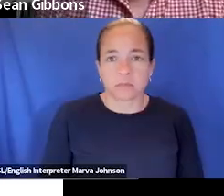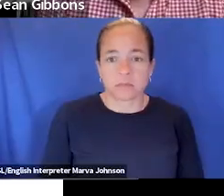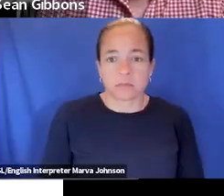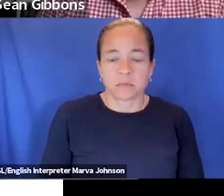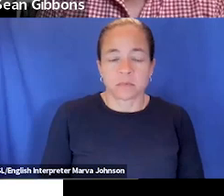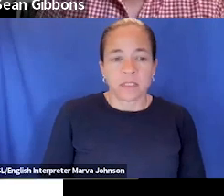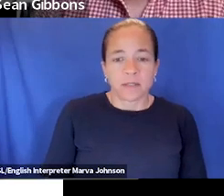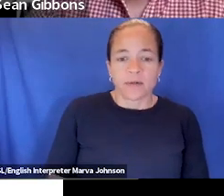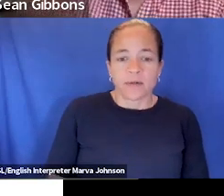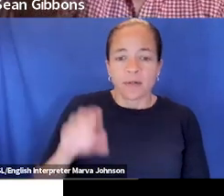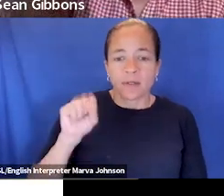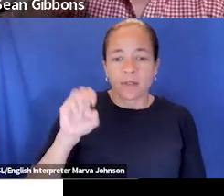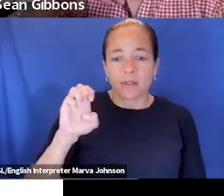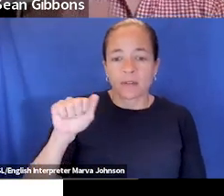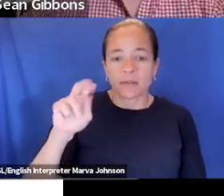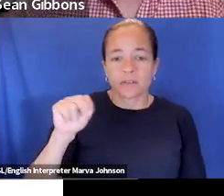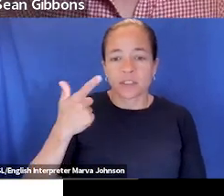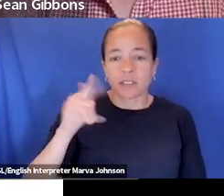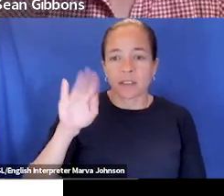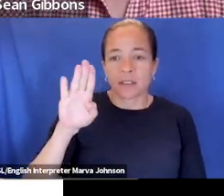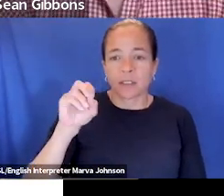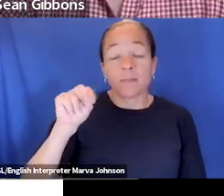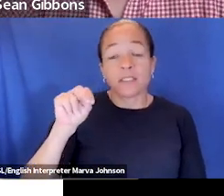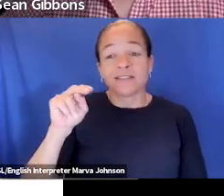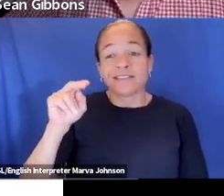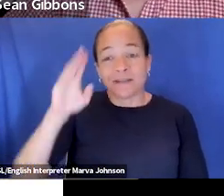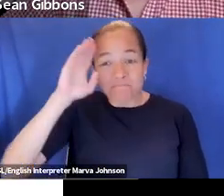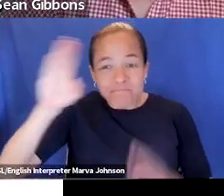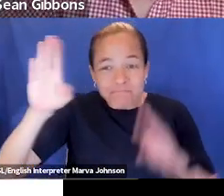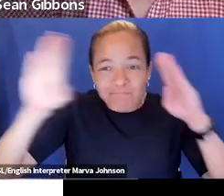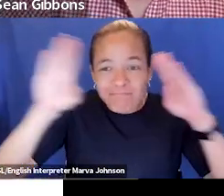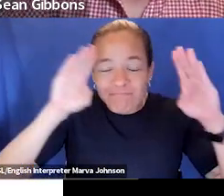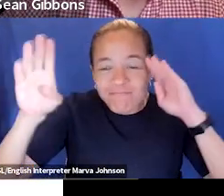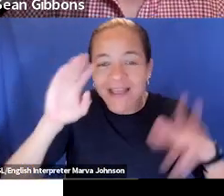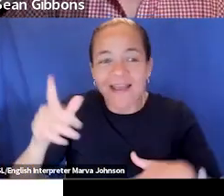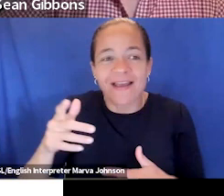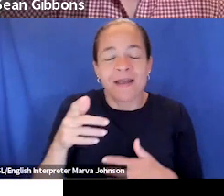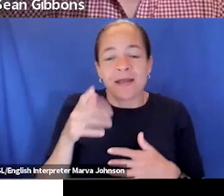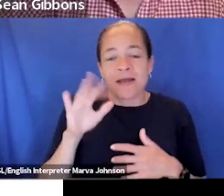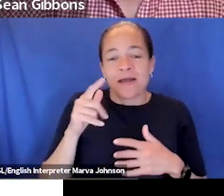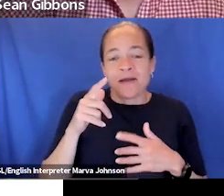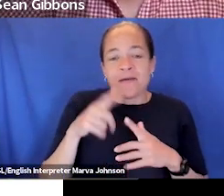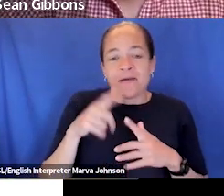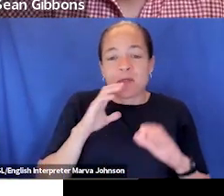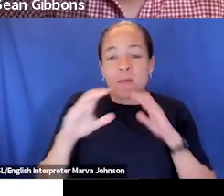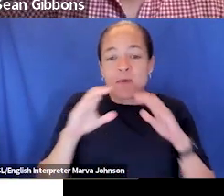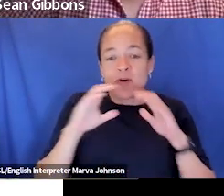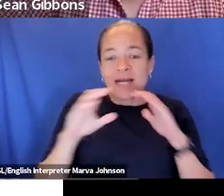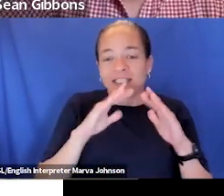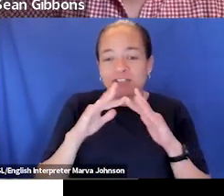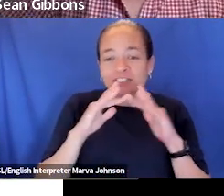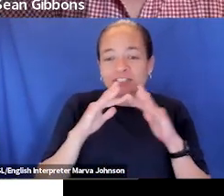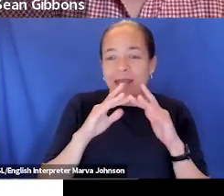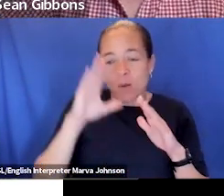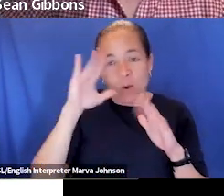Hey, everybody. It's Sean Gibbons from the Communications Network. I speak today, Communications Network. I hope you all are doing well. If you're on the East